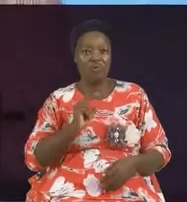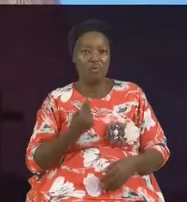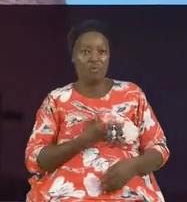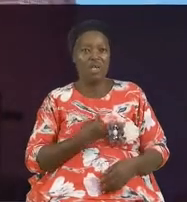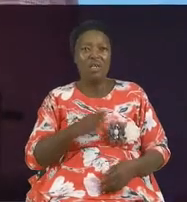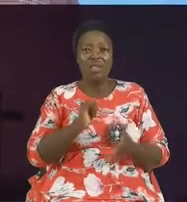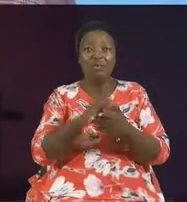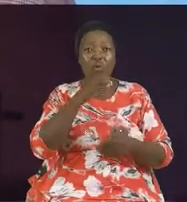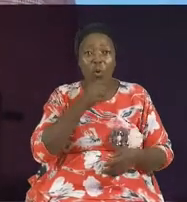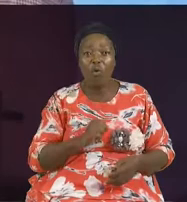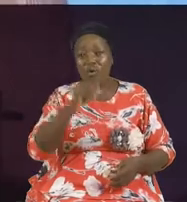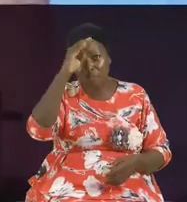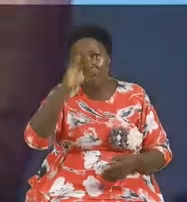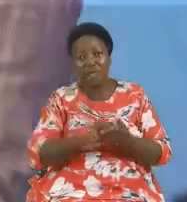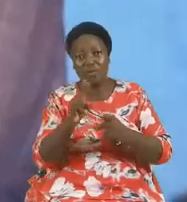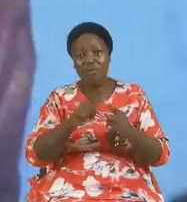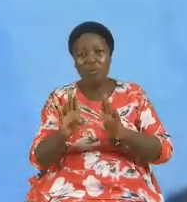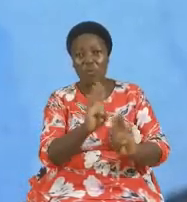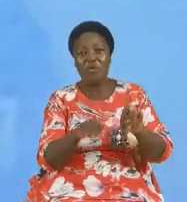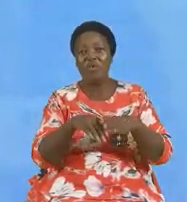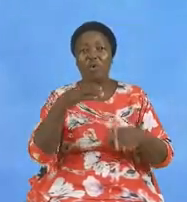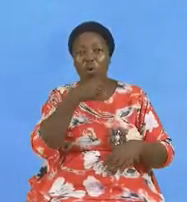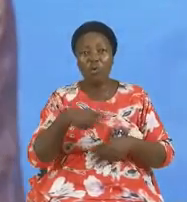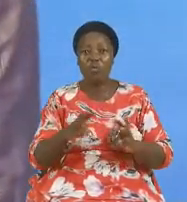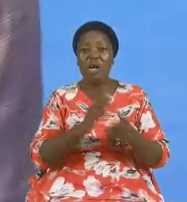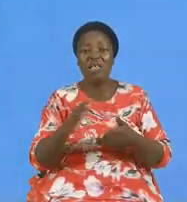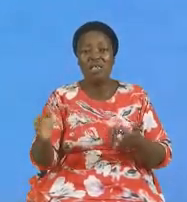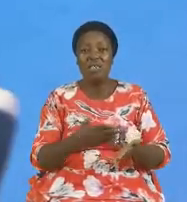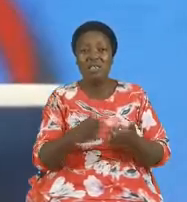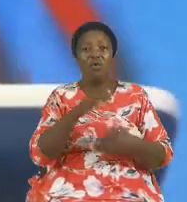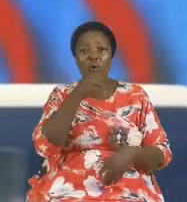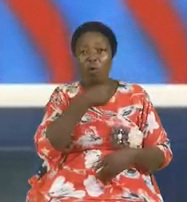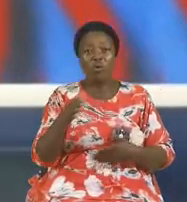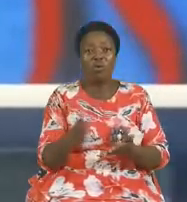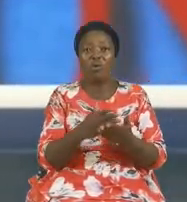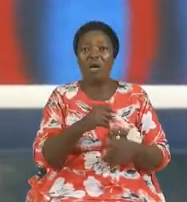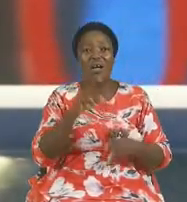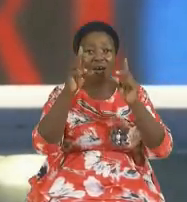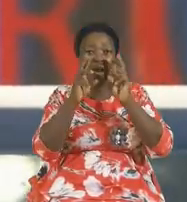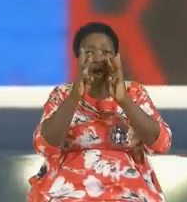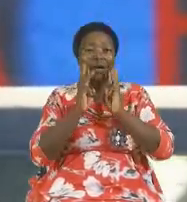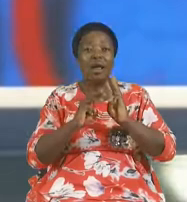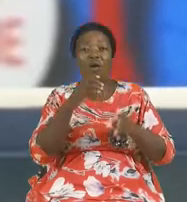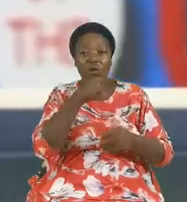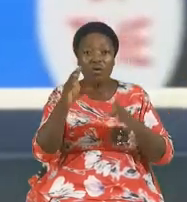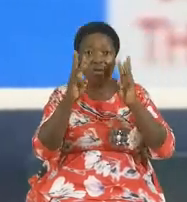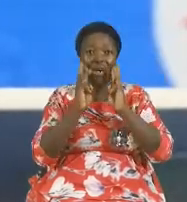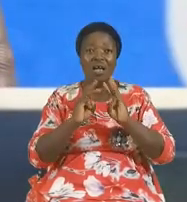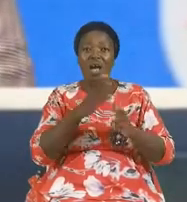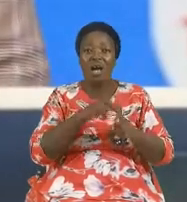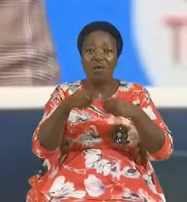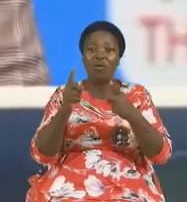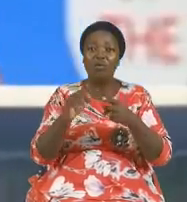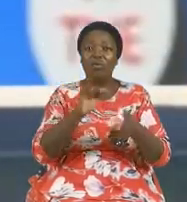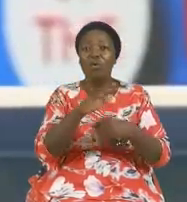the better part of us. The old man that used to behave in the old way and sing the old song and cry the